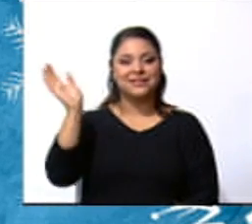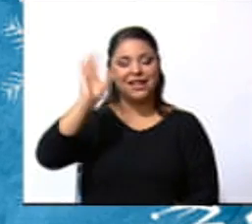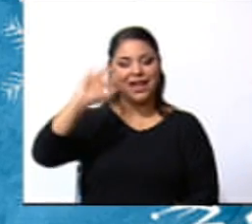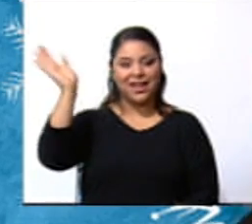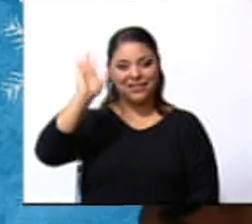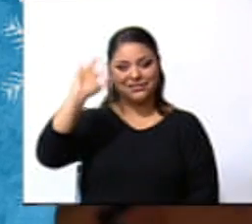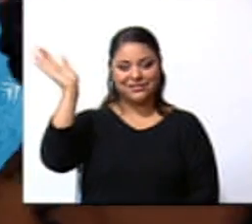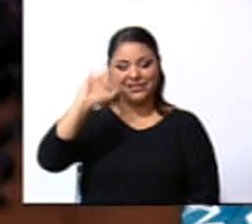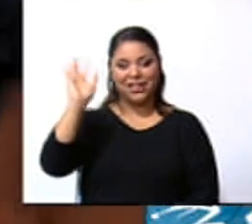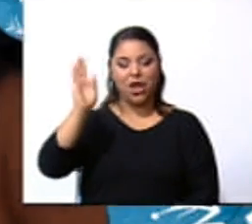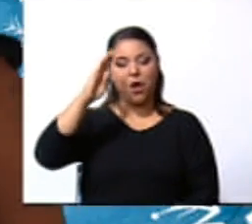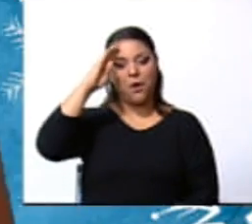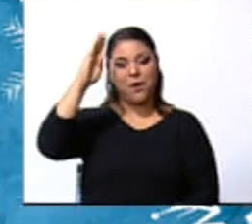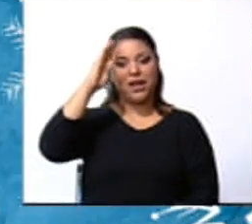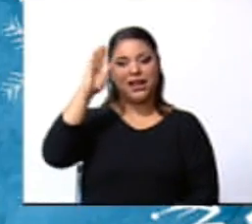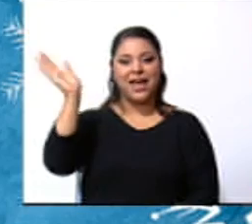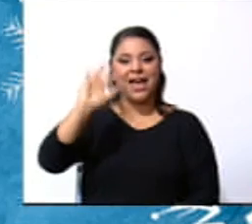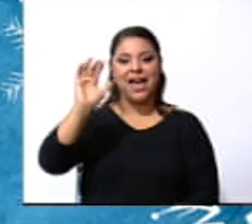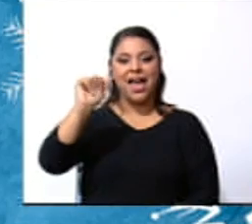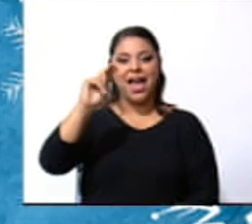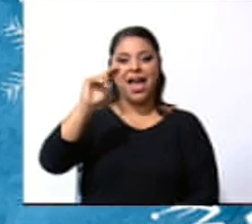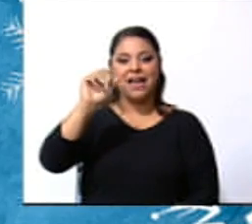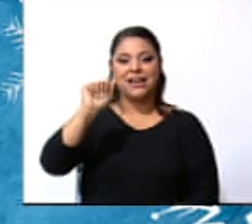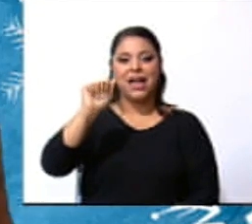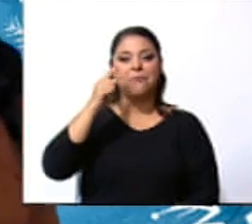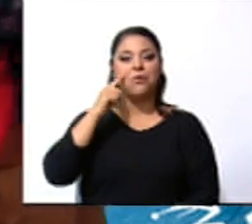Thank you very much, Ana, for the opportunity.